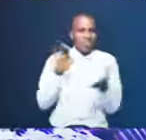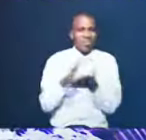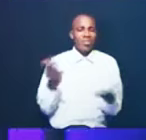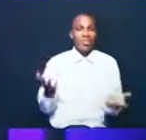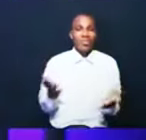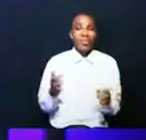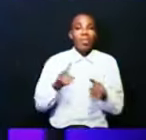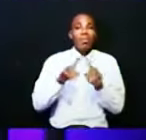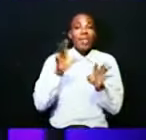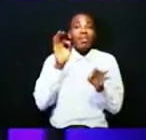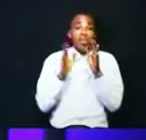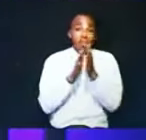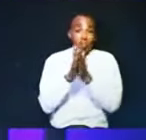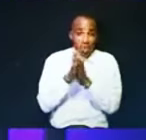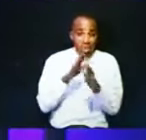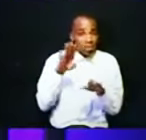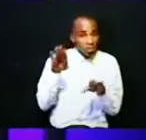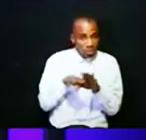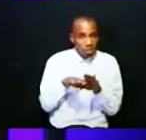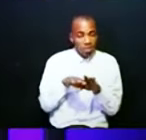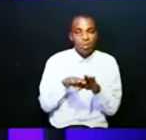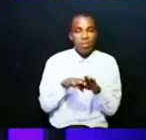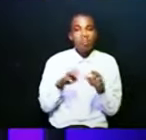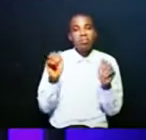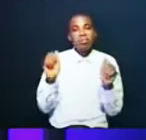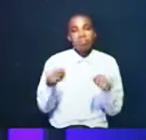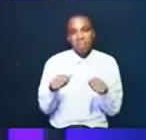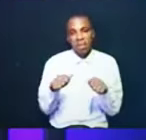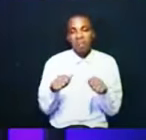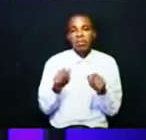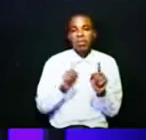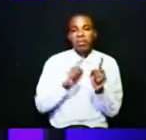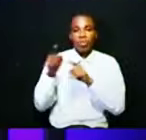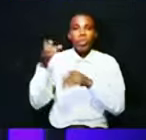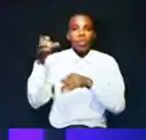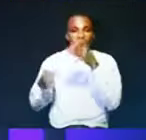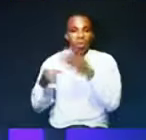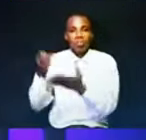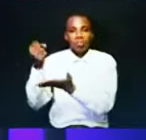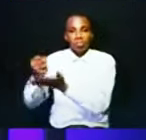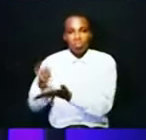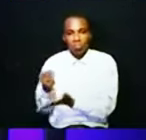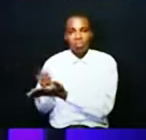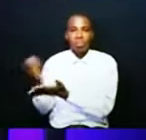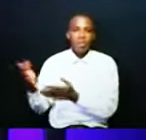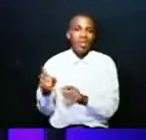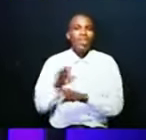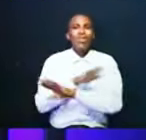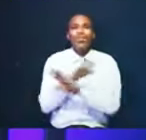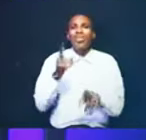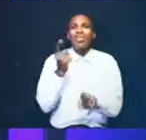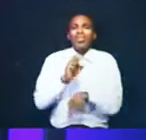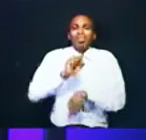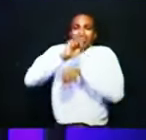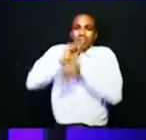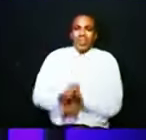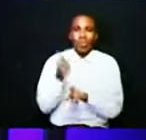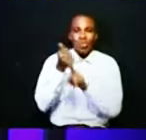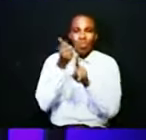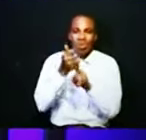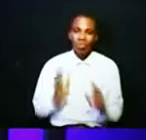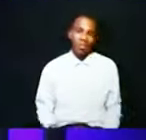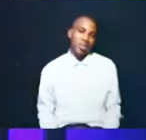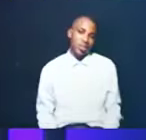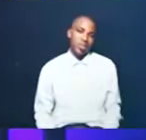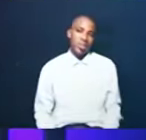and this Anna's opera, I'm for food, and also, obey to me, I own cratana, why worry, mommy and fan, no, my bibri, and she tree, and it's